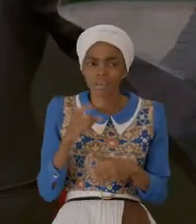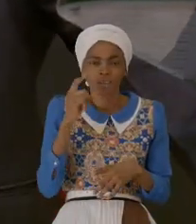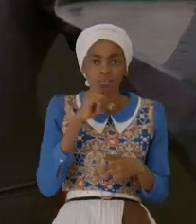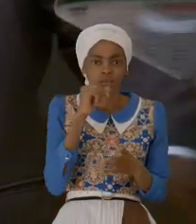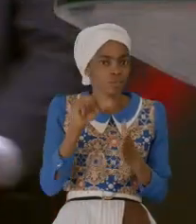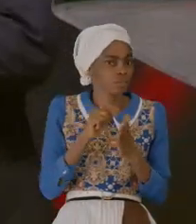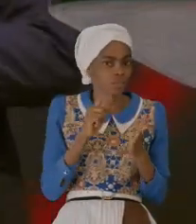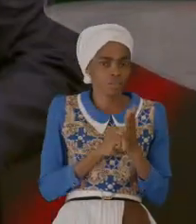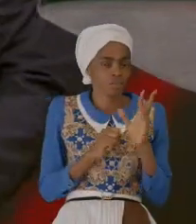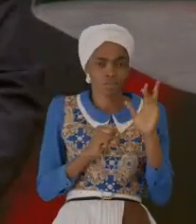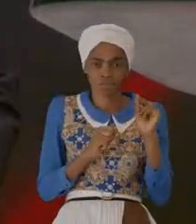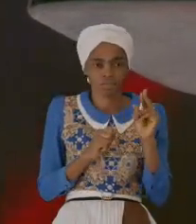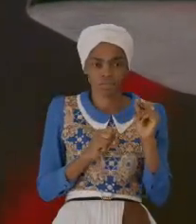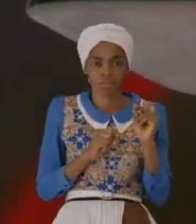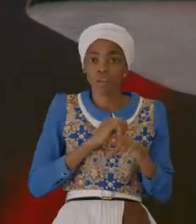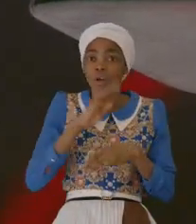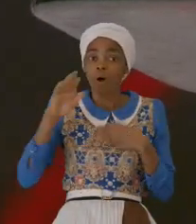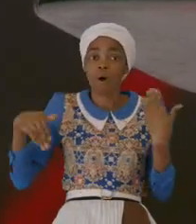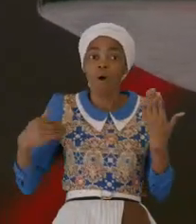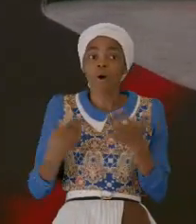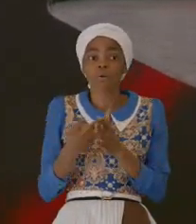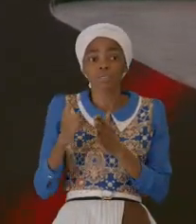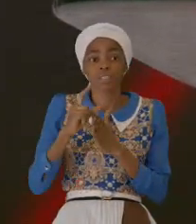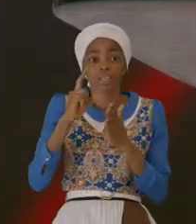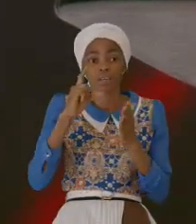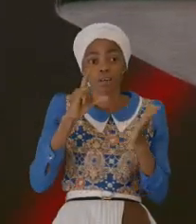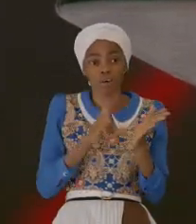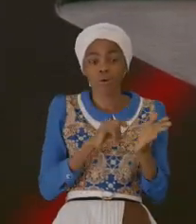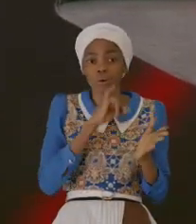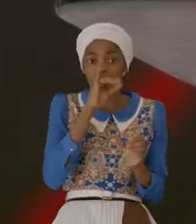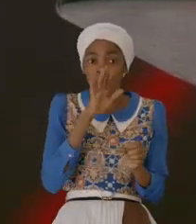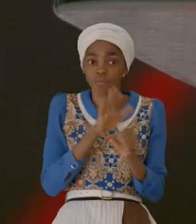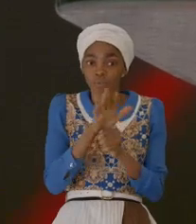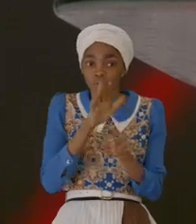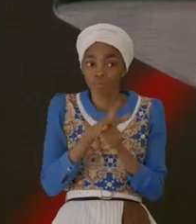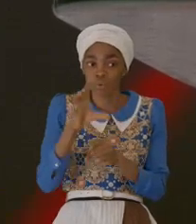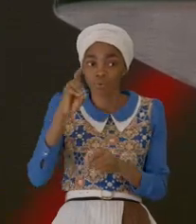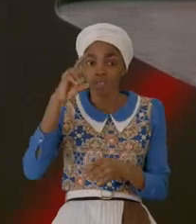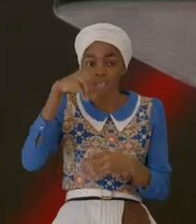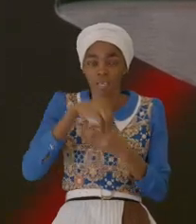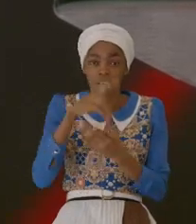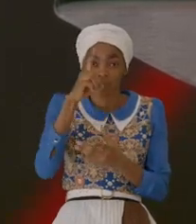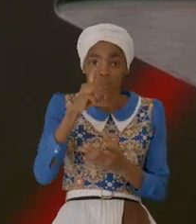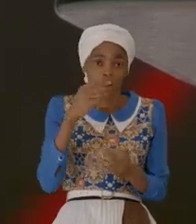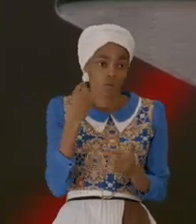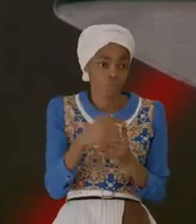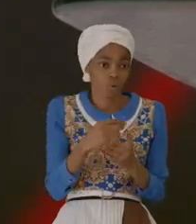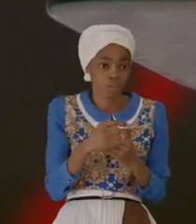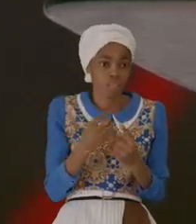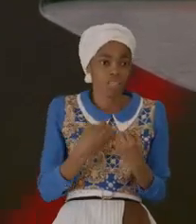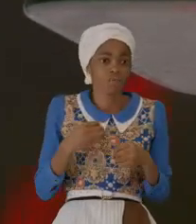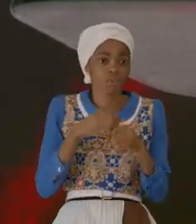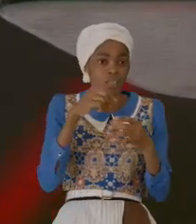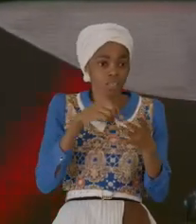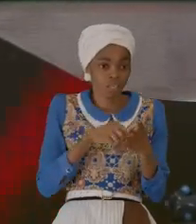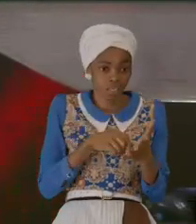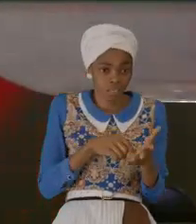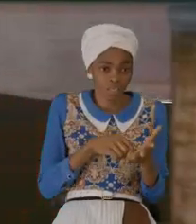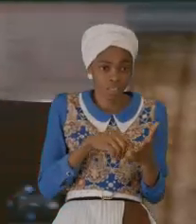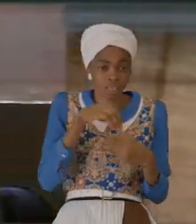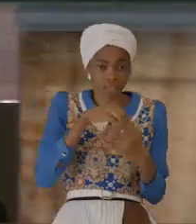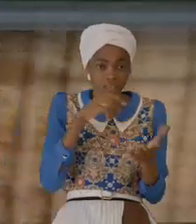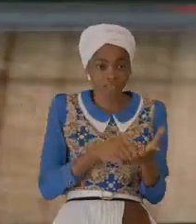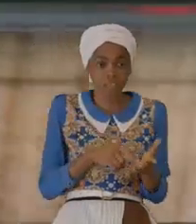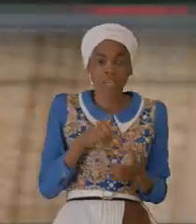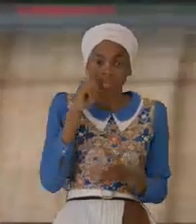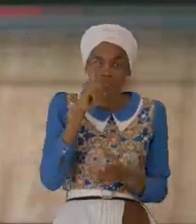tradition. All the law is fulfilled in one word. Even in this, thou